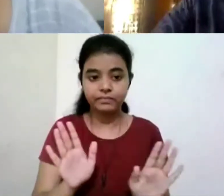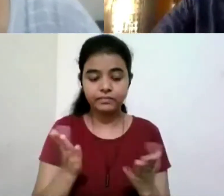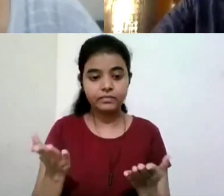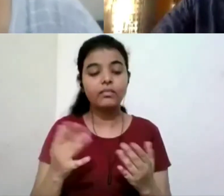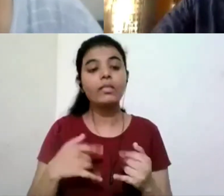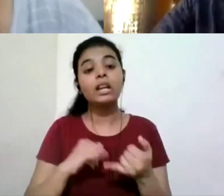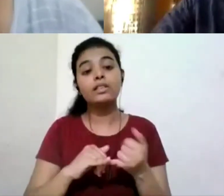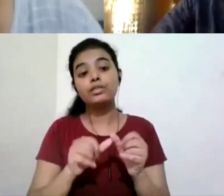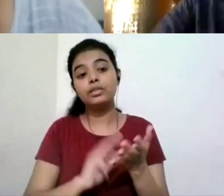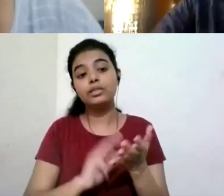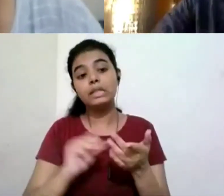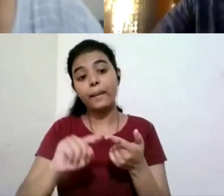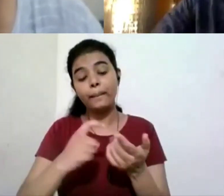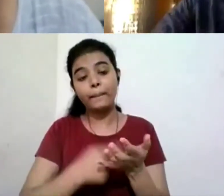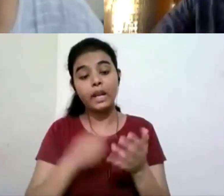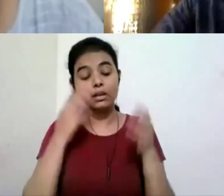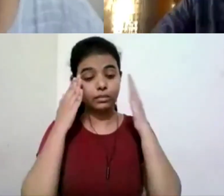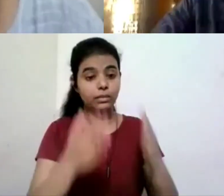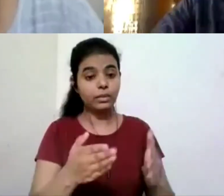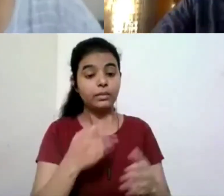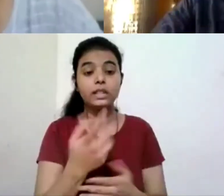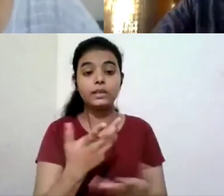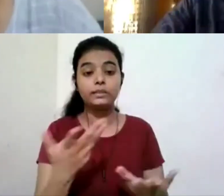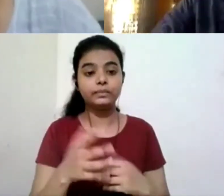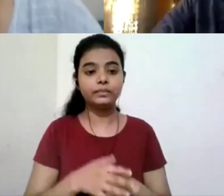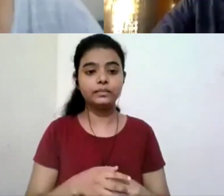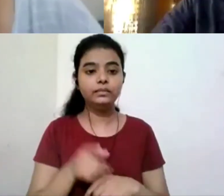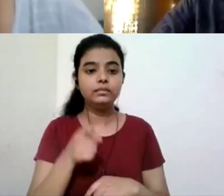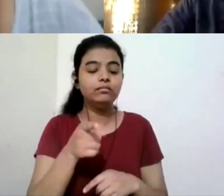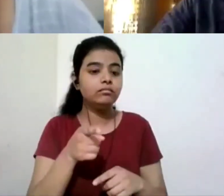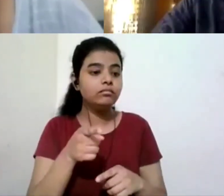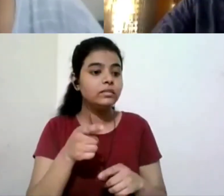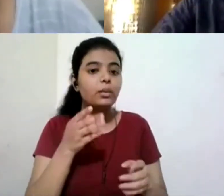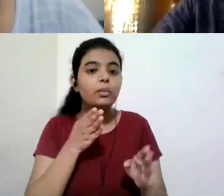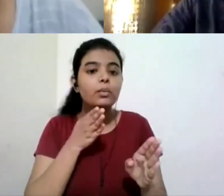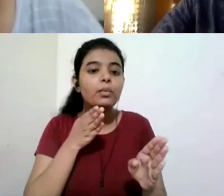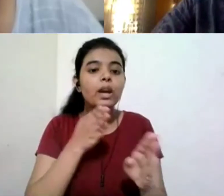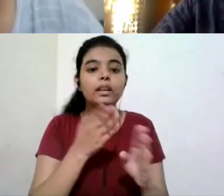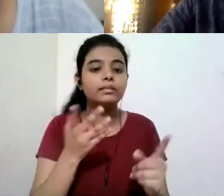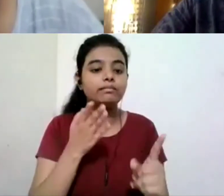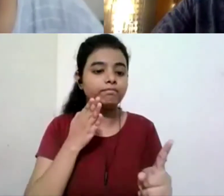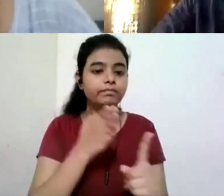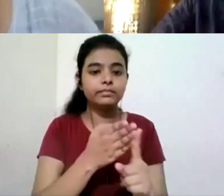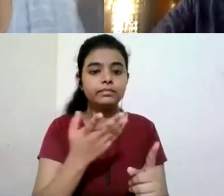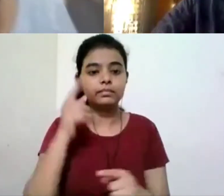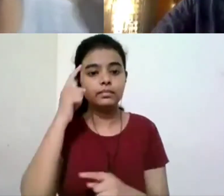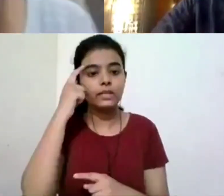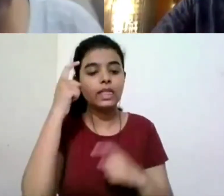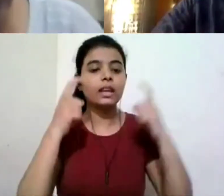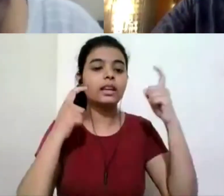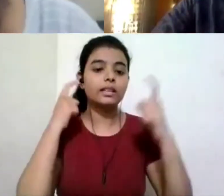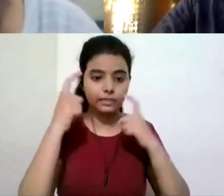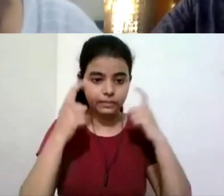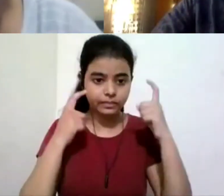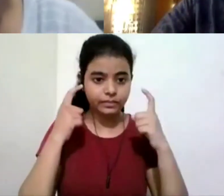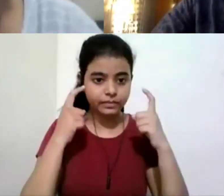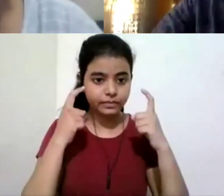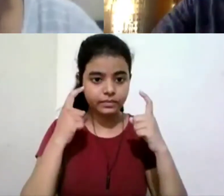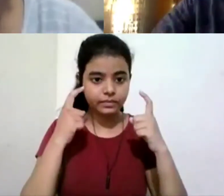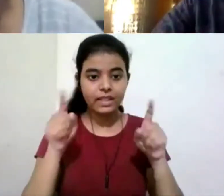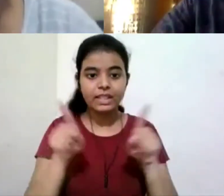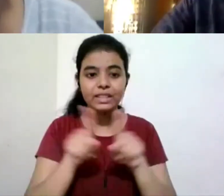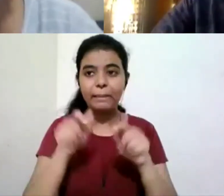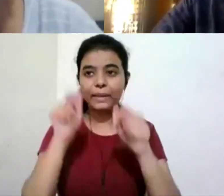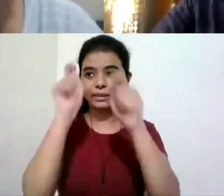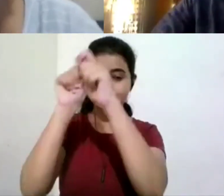I concentrated more on saying, this is a way of thinking. If you look at the statute